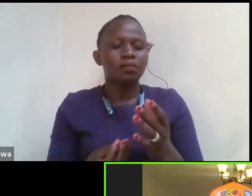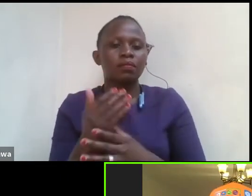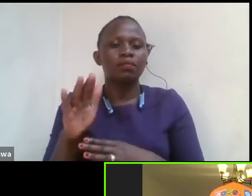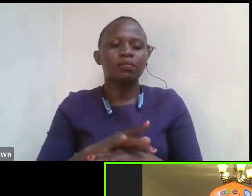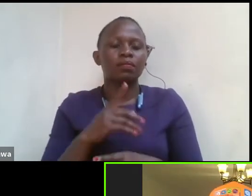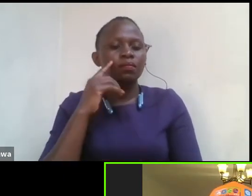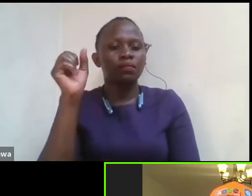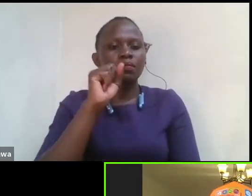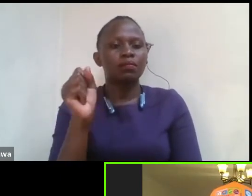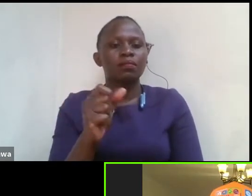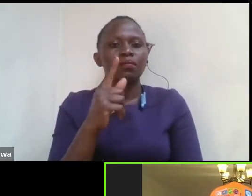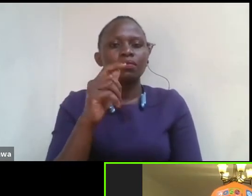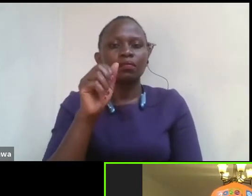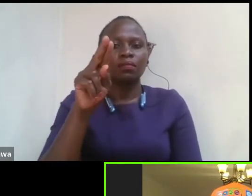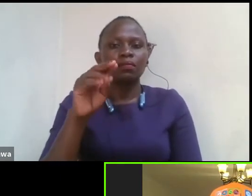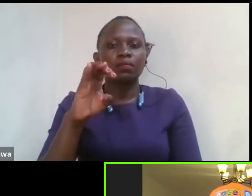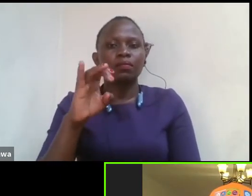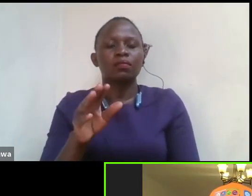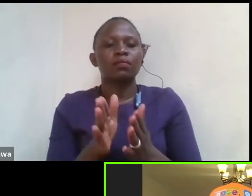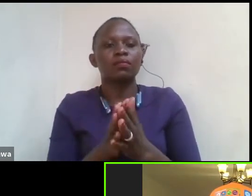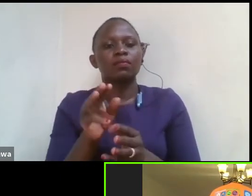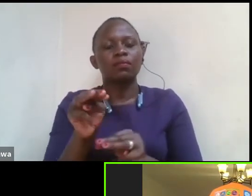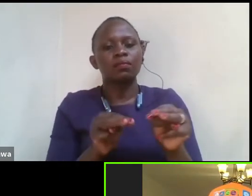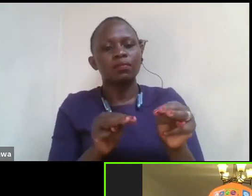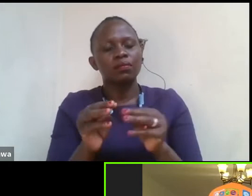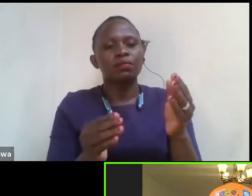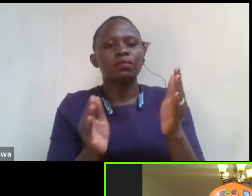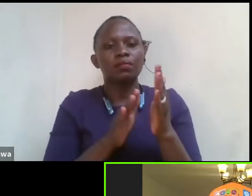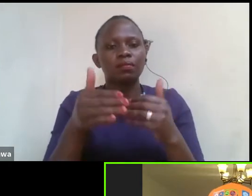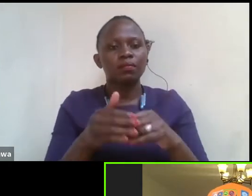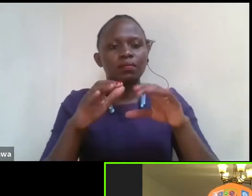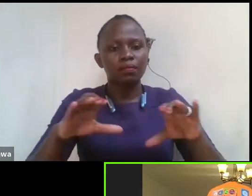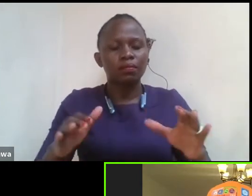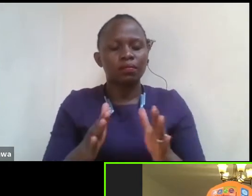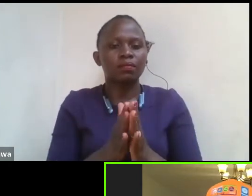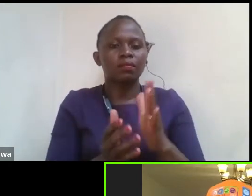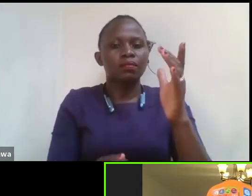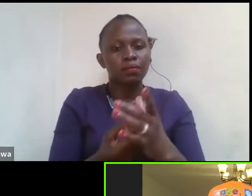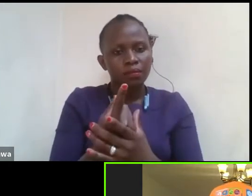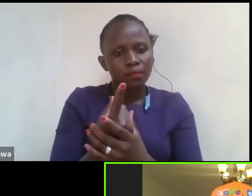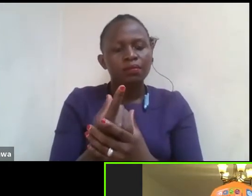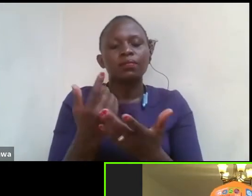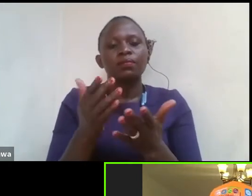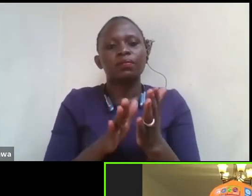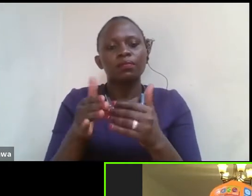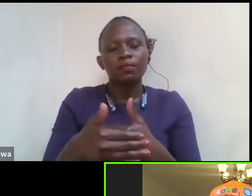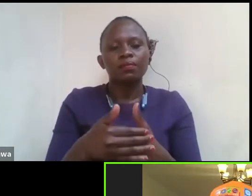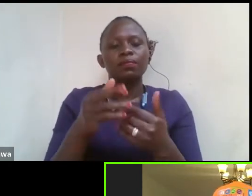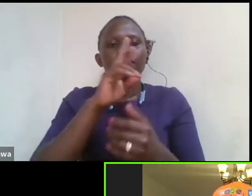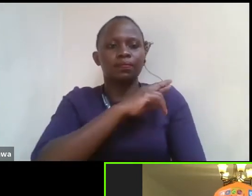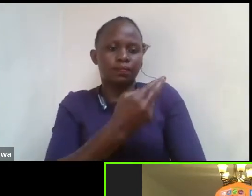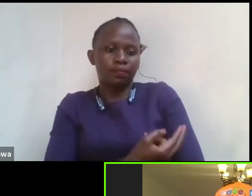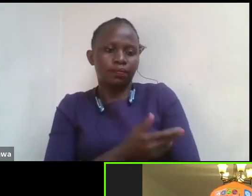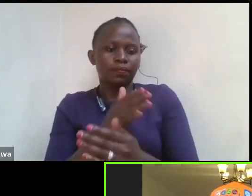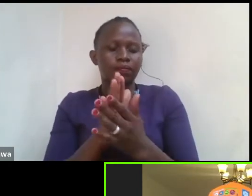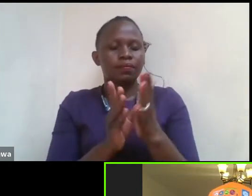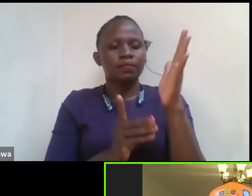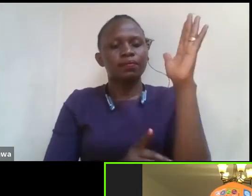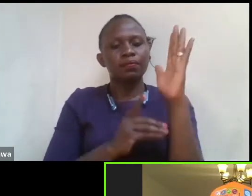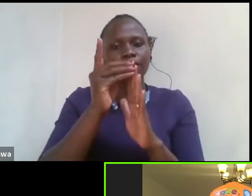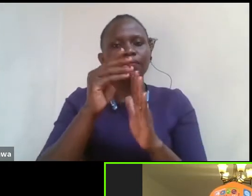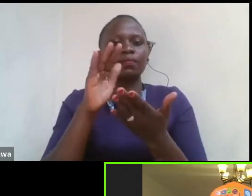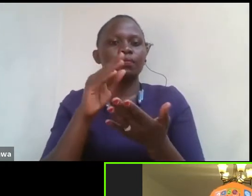Incubator, and manage the provision of access to market opportunities and customers, access to resources, including the development programs for